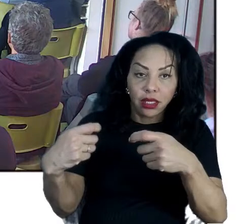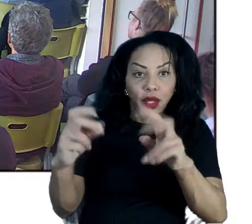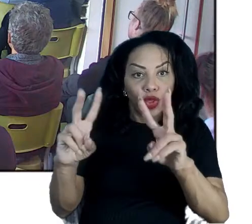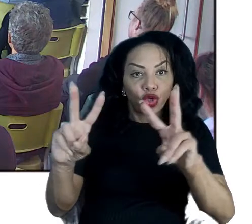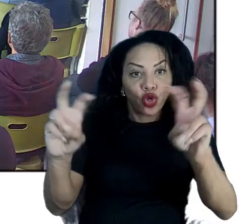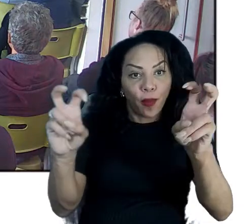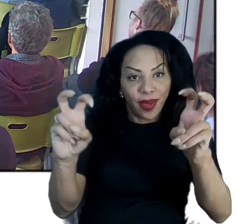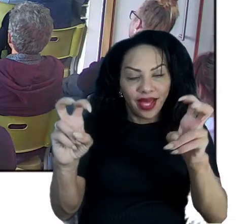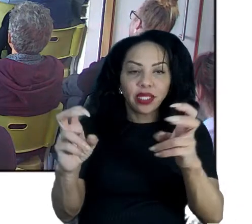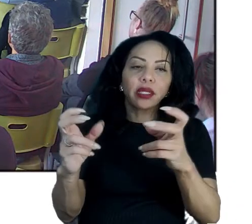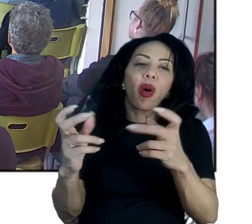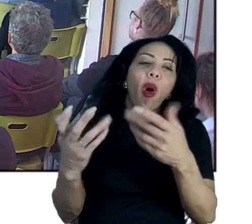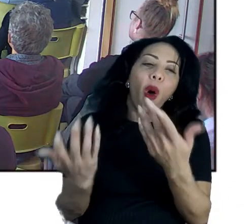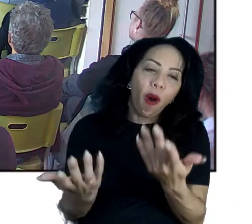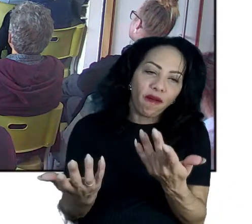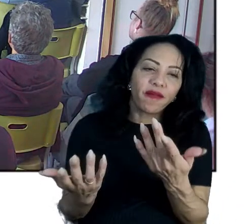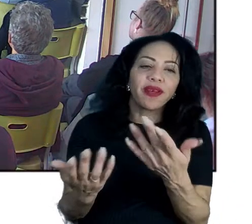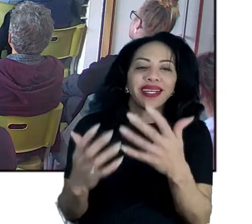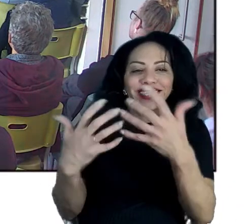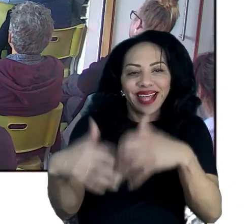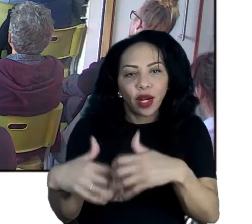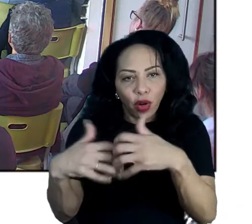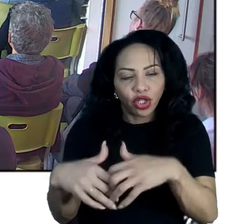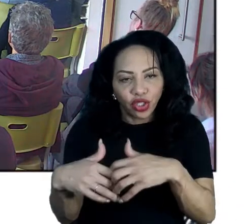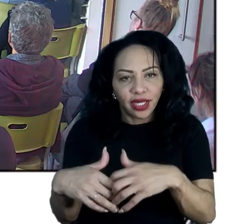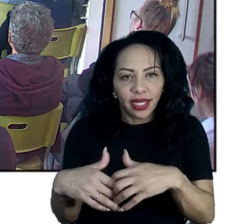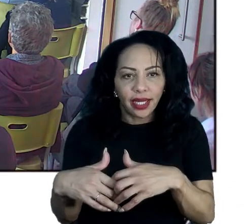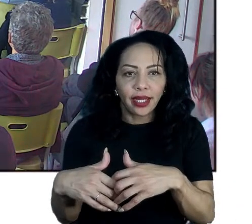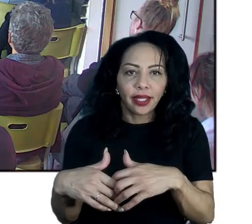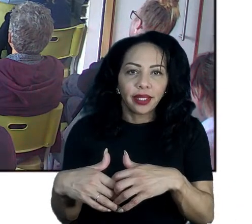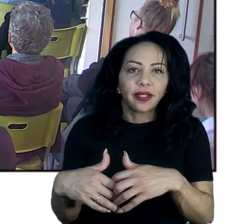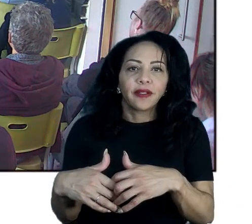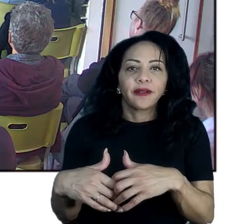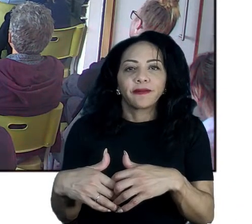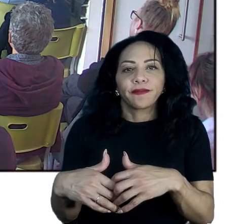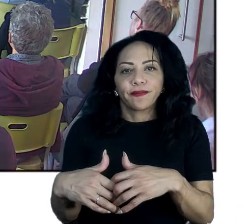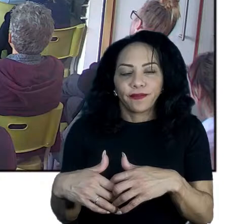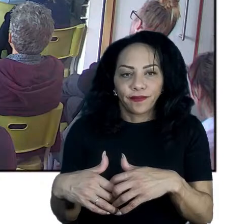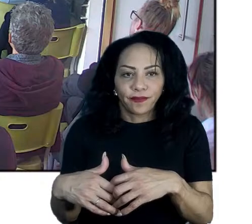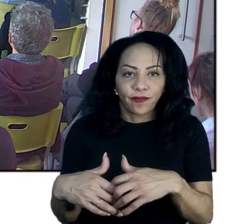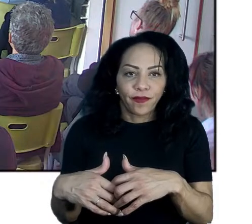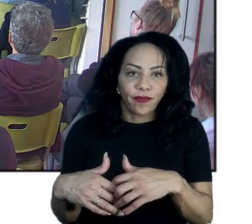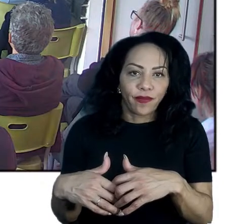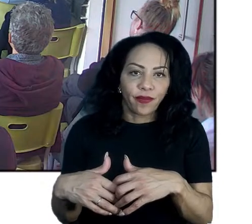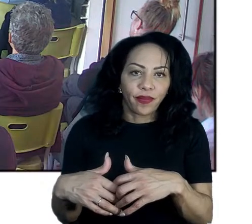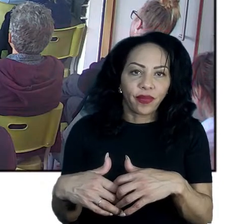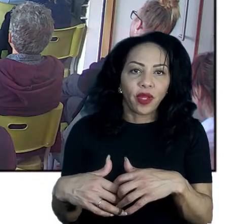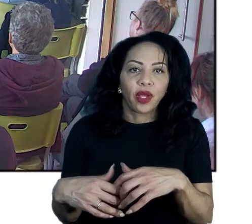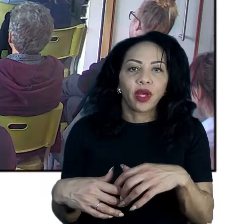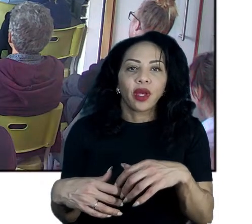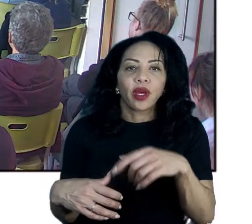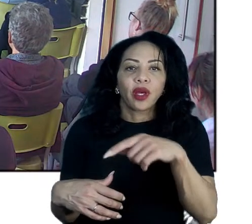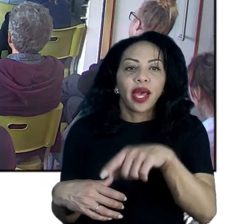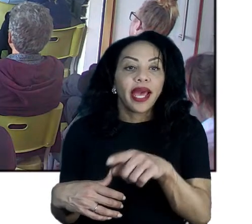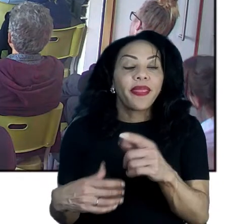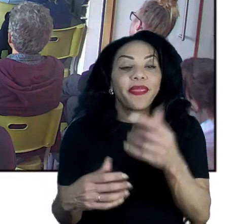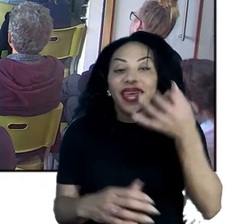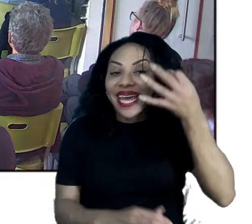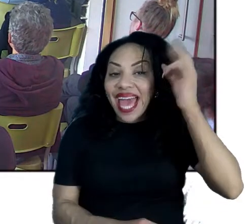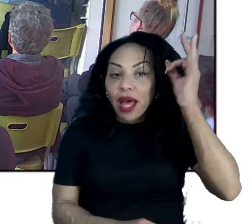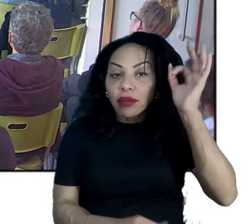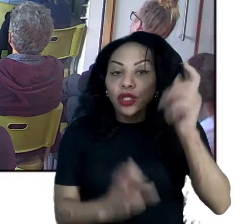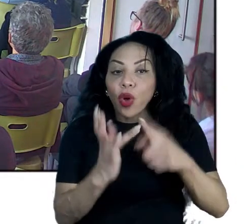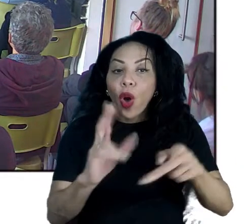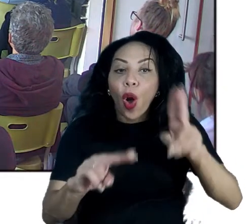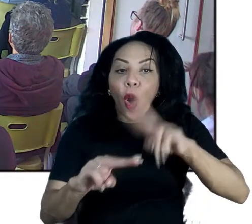the archive, and so I can see in the Council of Management minutes in particular, you